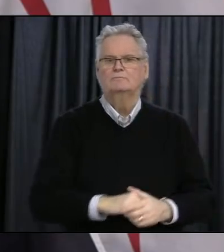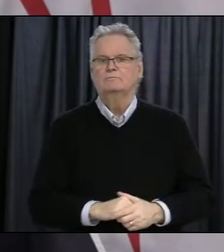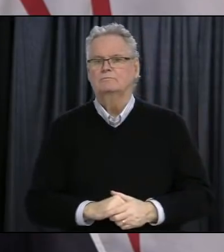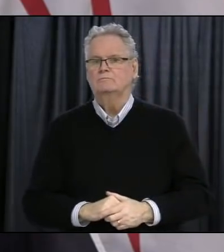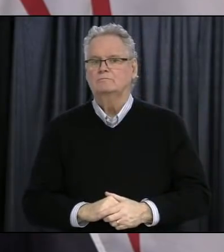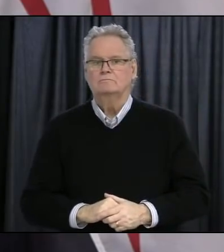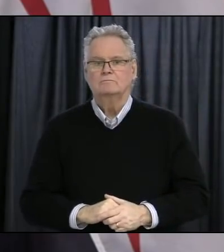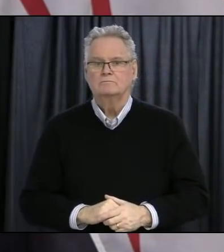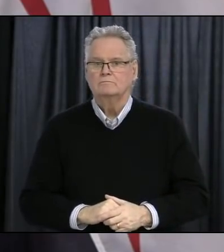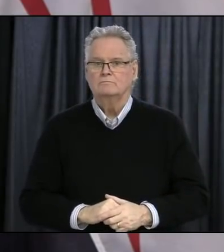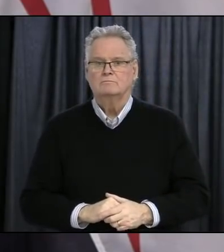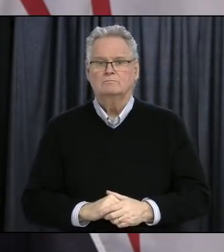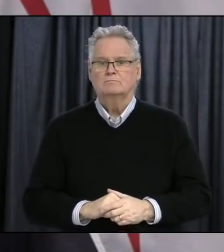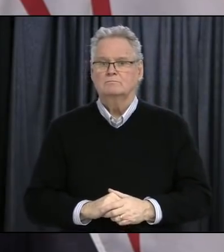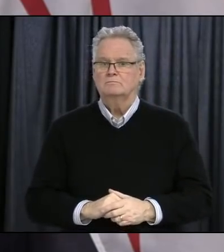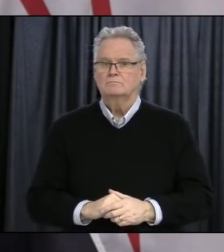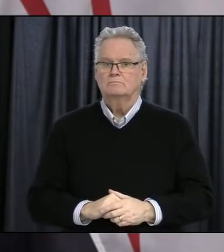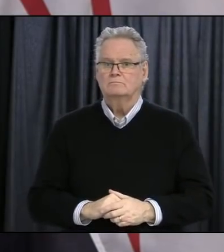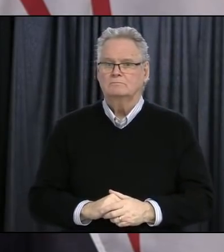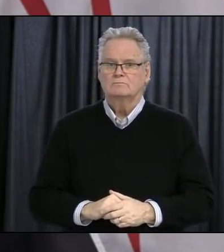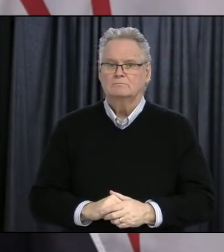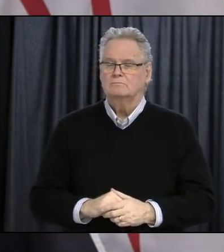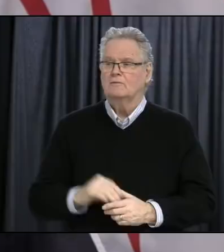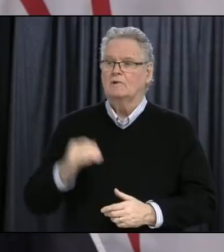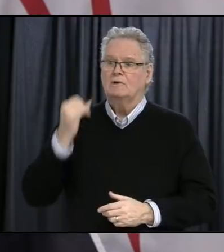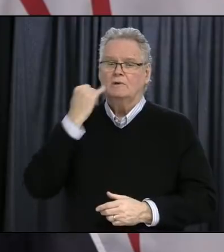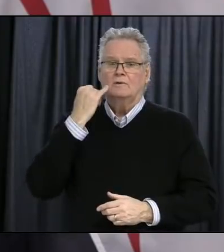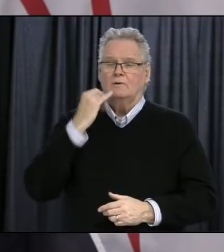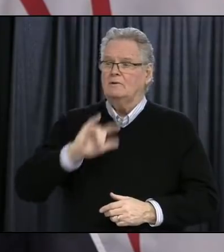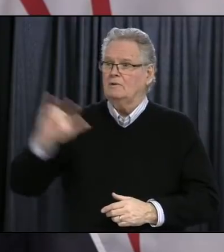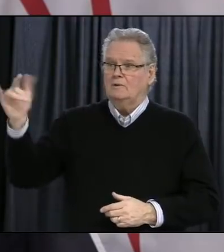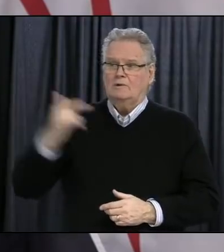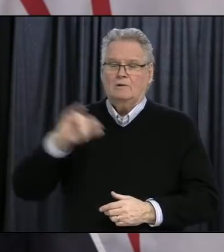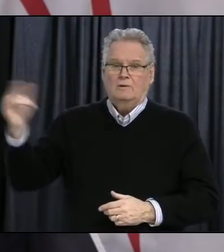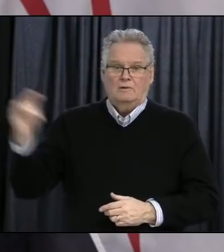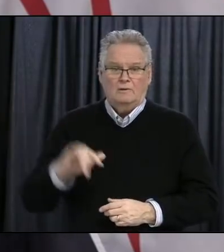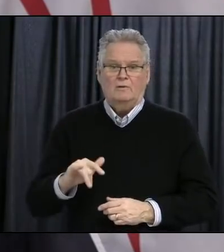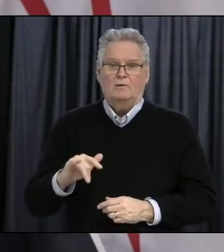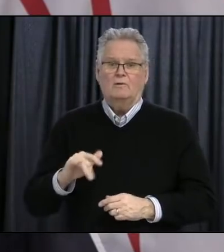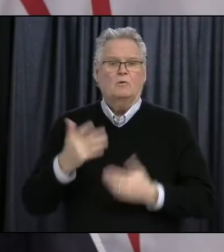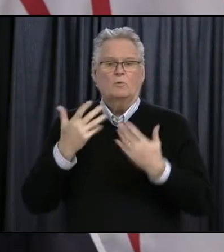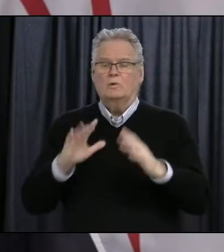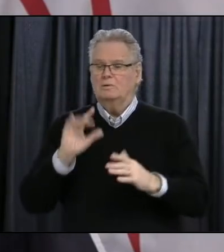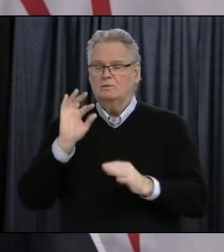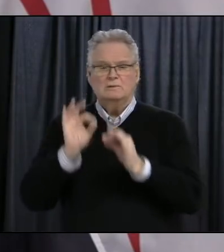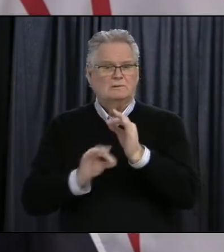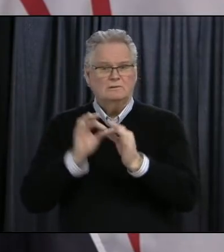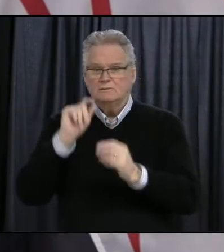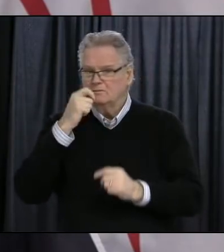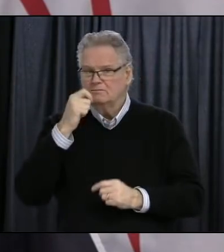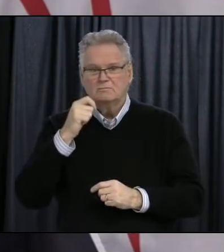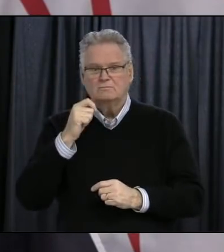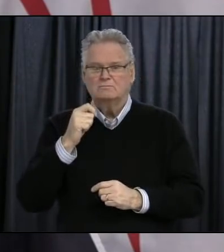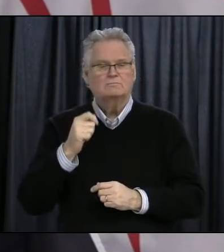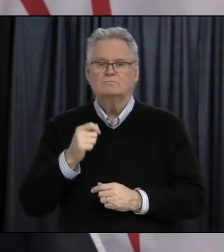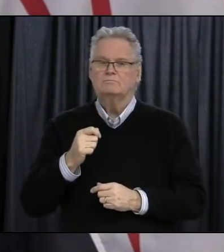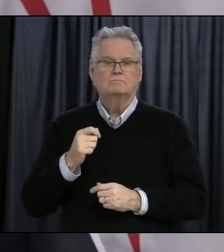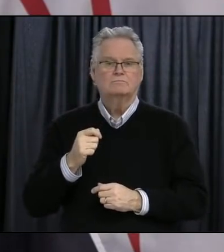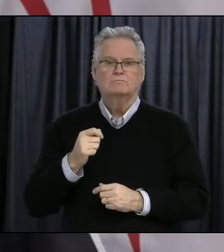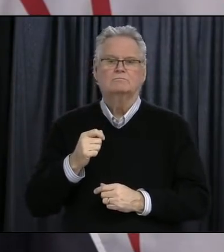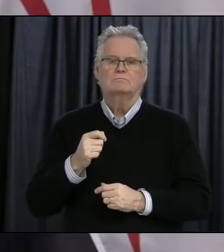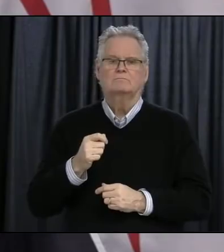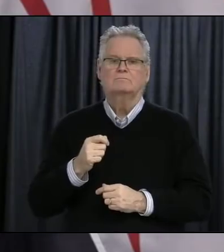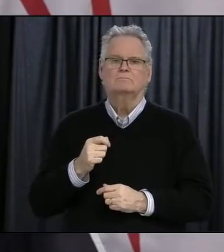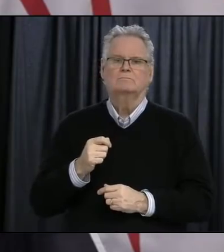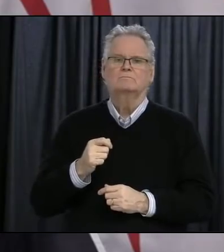required. Modified self-isolation does not apply to international rotational workers returning from outside Canada.